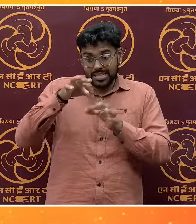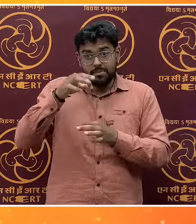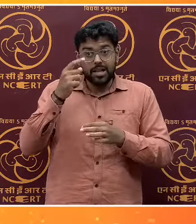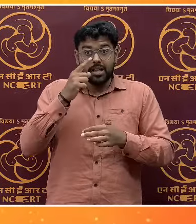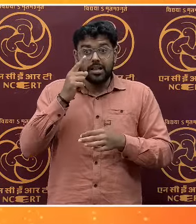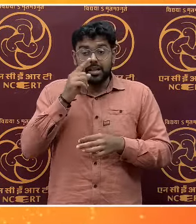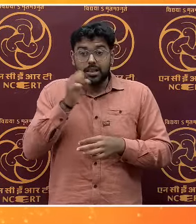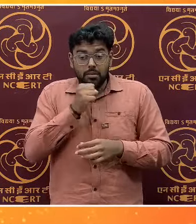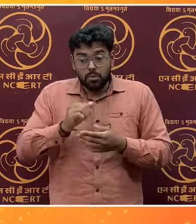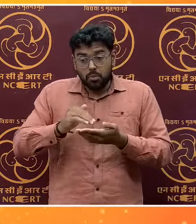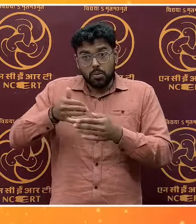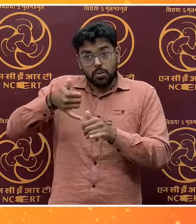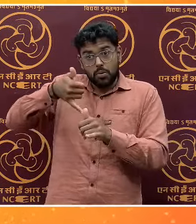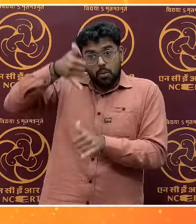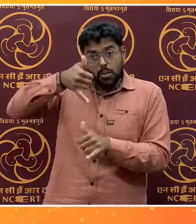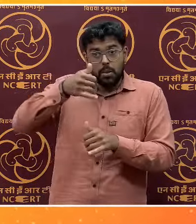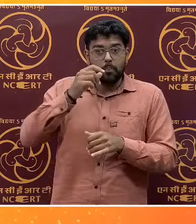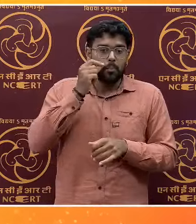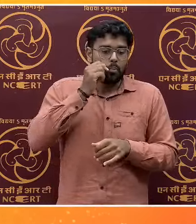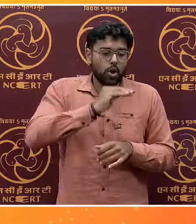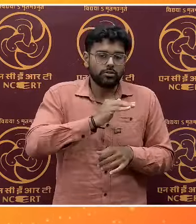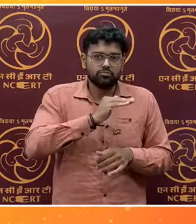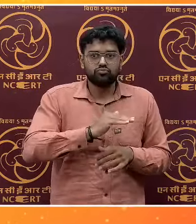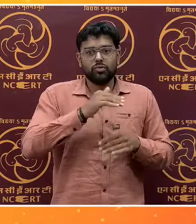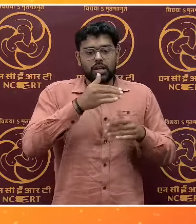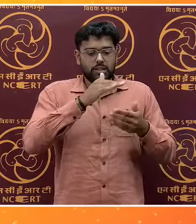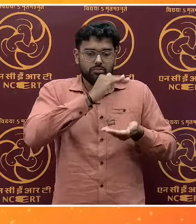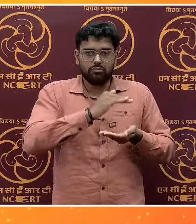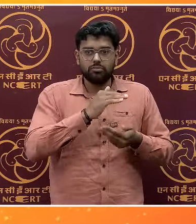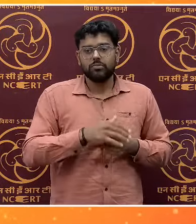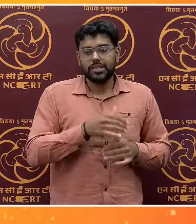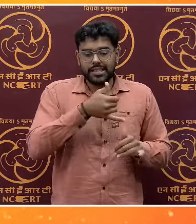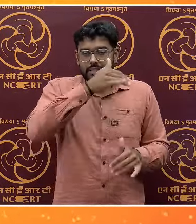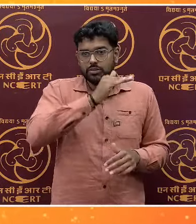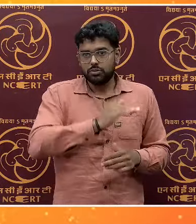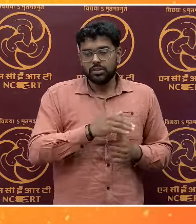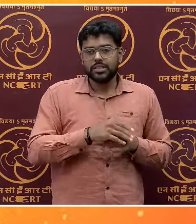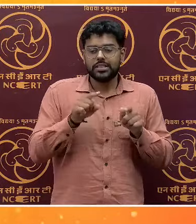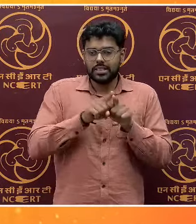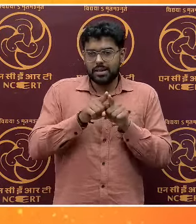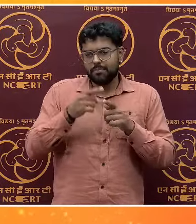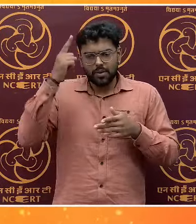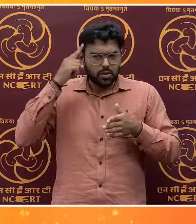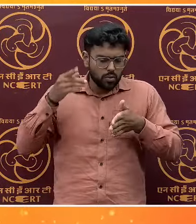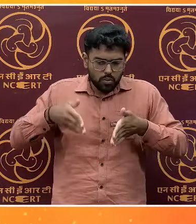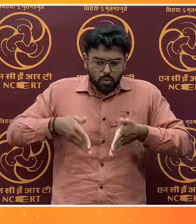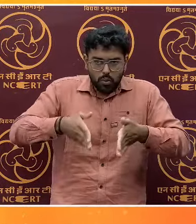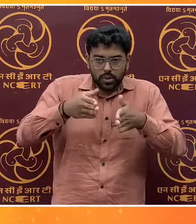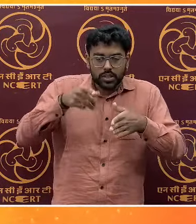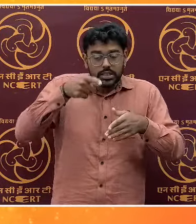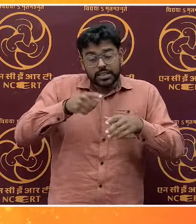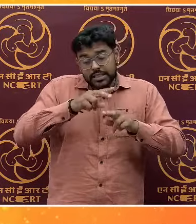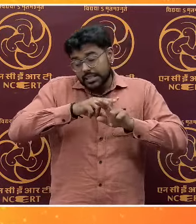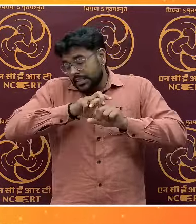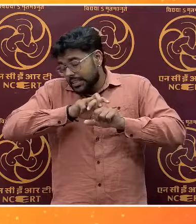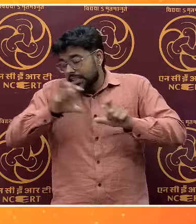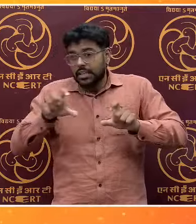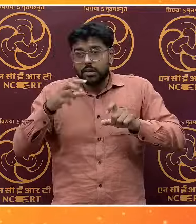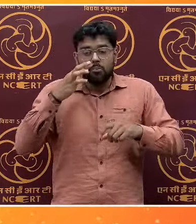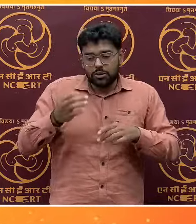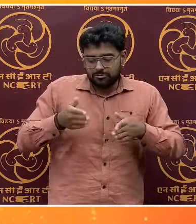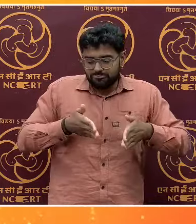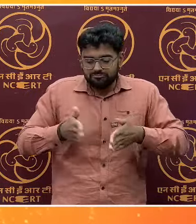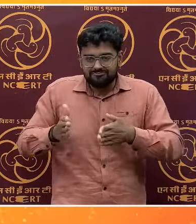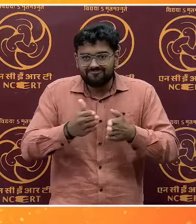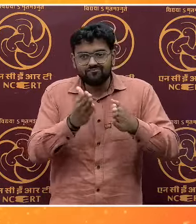the boy. Yeah. Yeah. Okay. So, and if we are talking about the road and the signals, then it should be very proper, like Hmm. signal shape